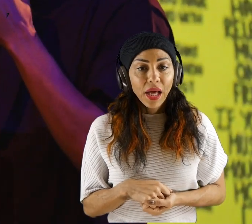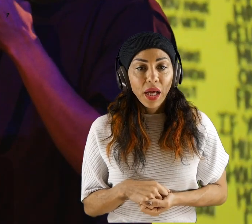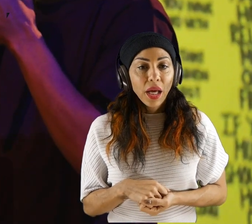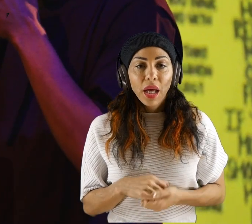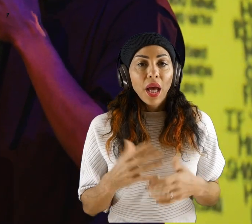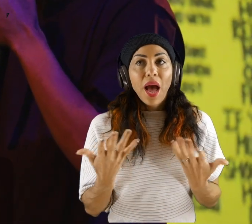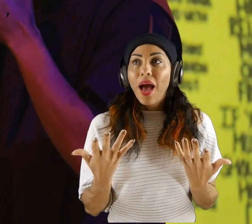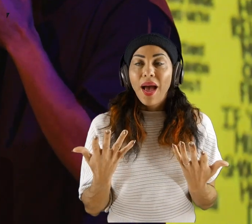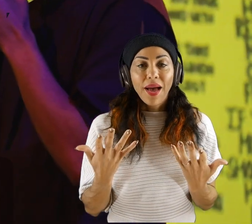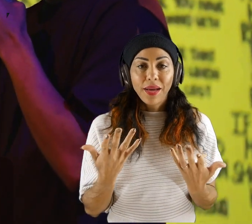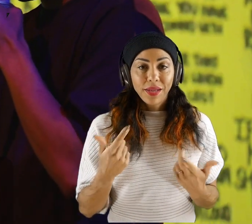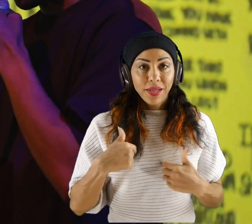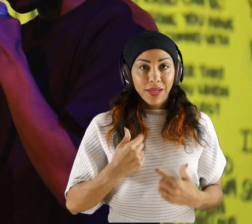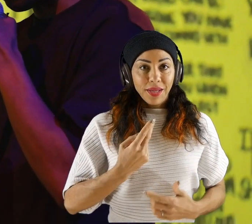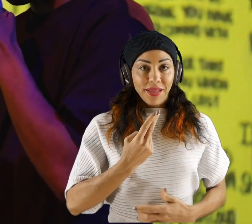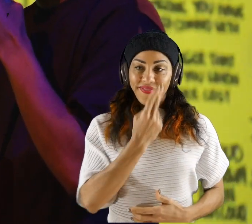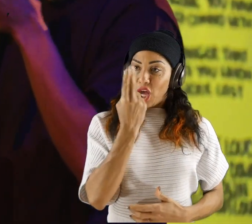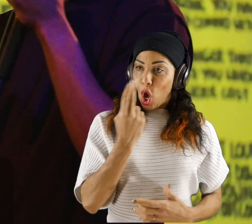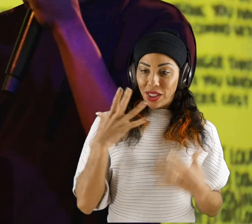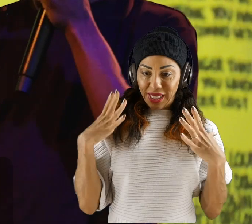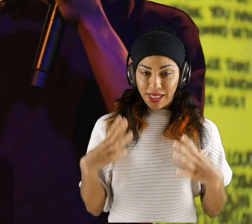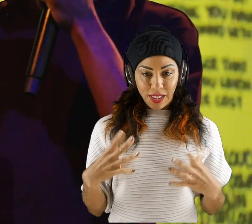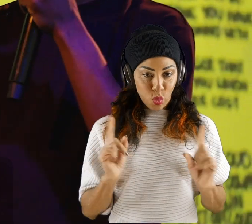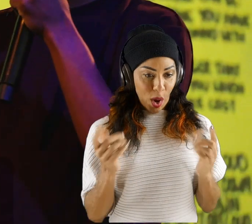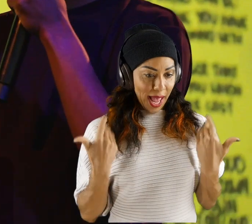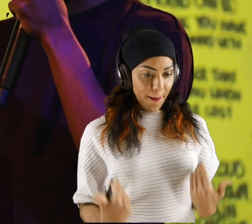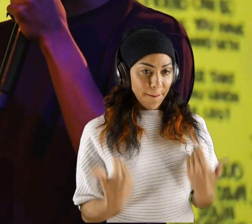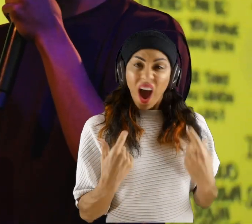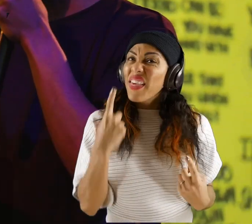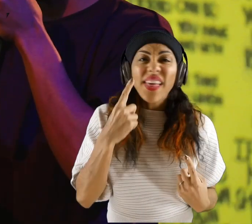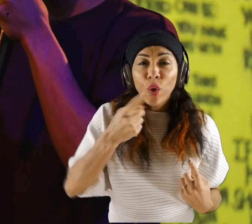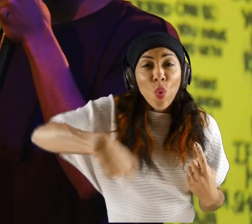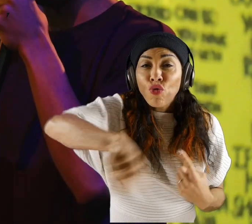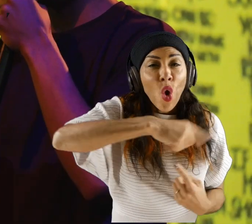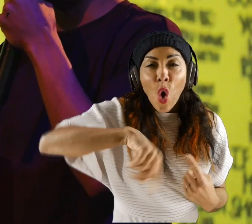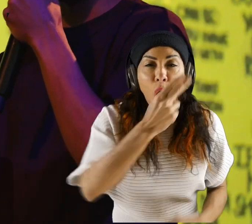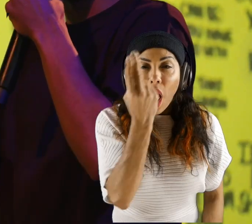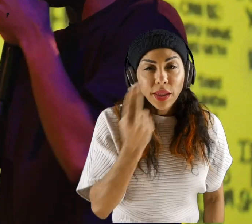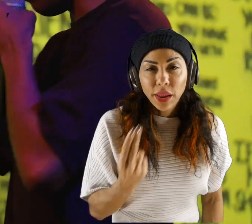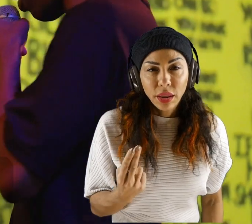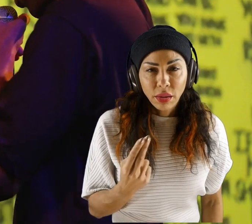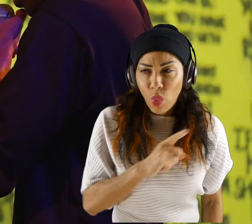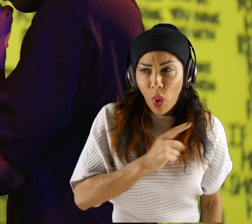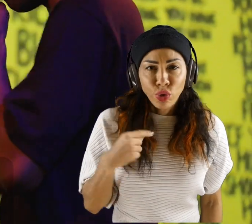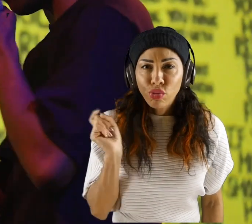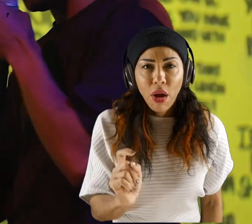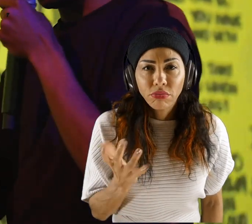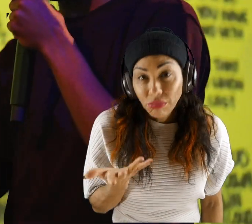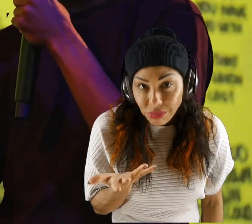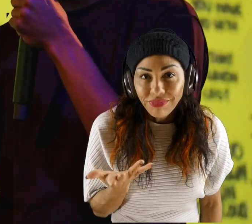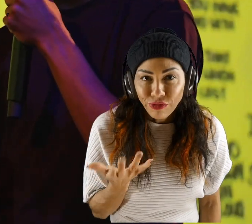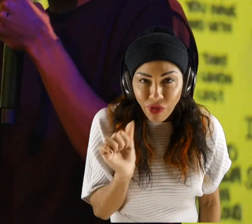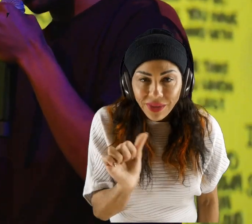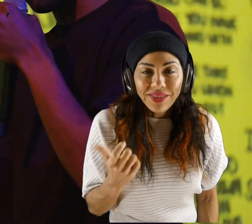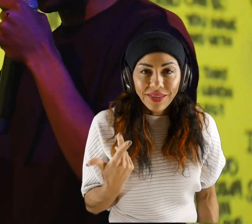even the shape of what the artist is like, look, I think everyone in here is an artist, otherwise you would have no reason to like pop your head in, right?